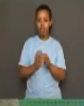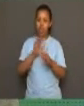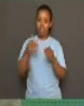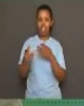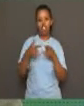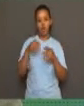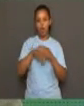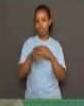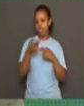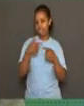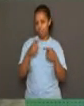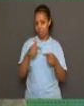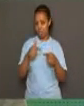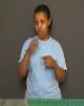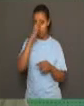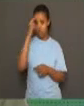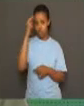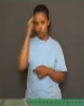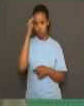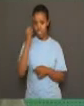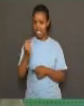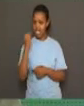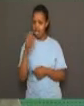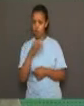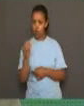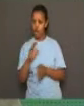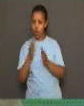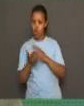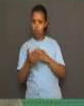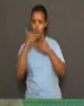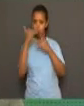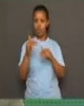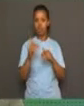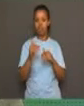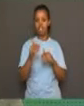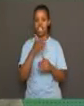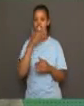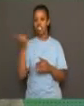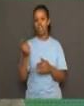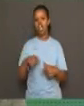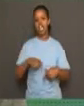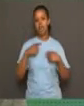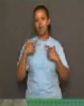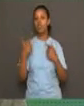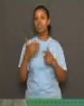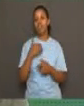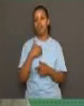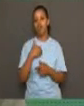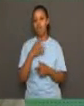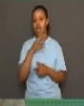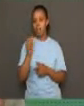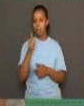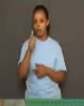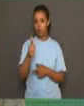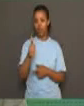entire species. Because the stronger and fitter animals have a better chance of surviving